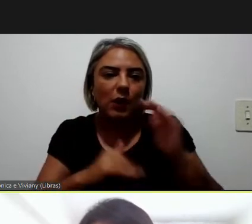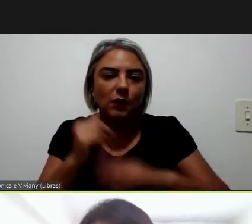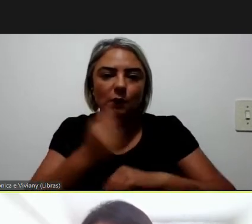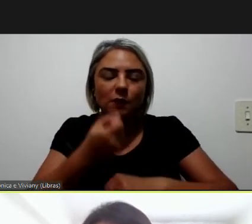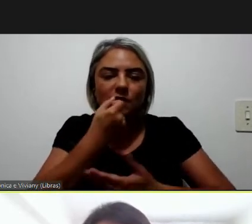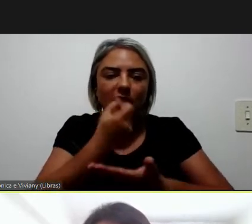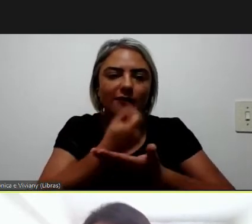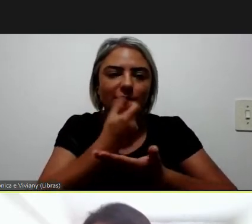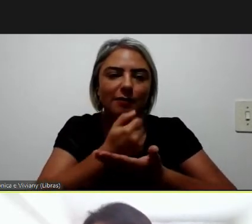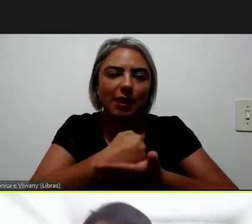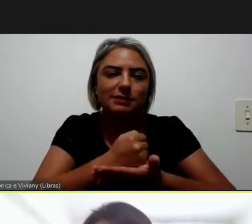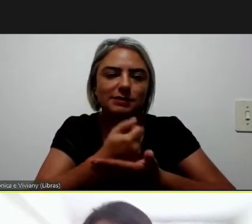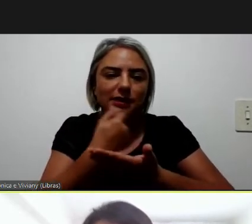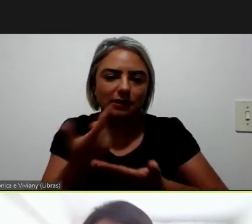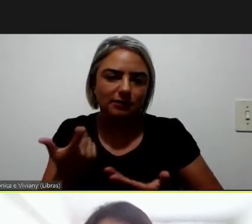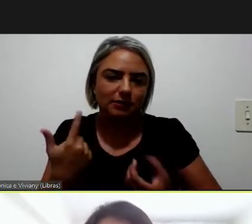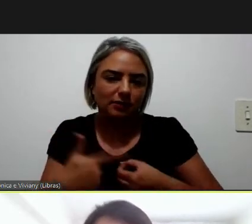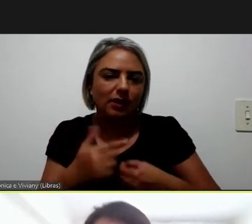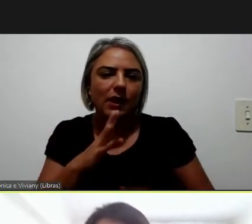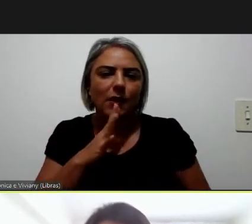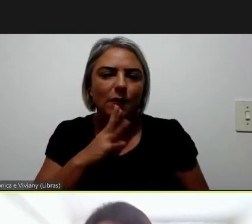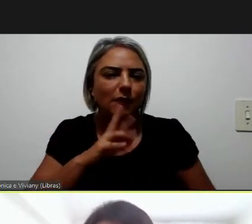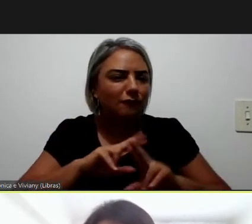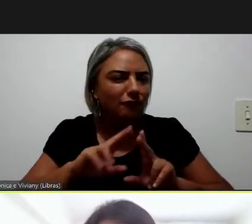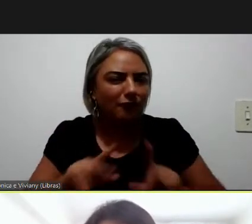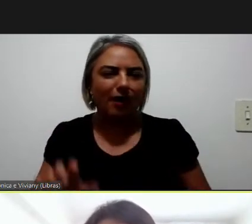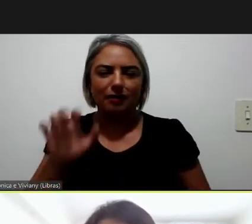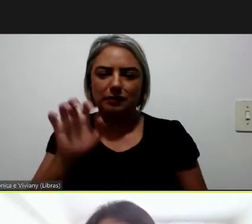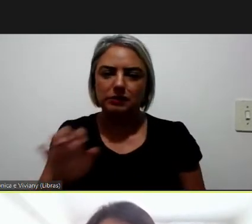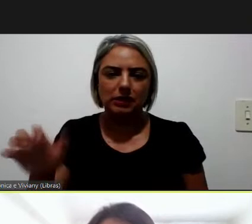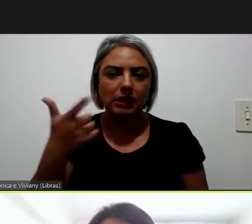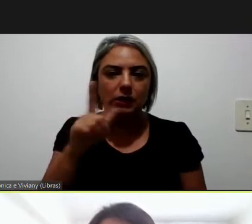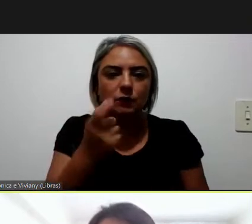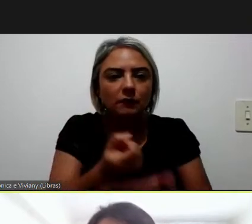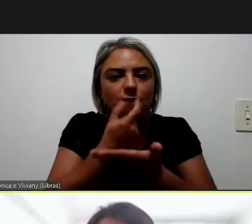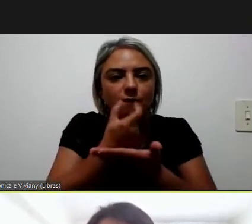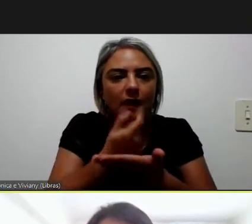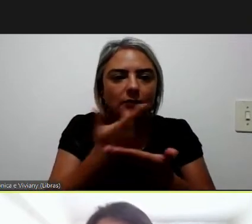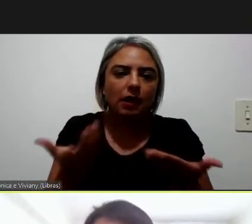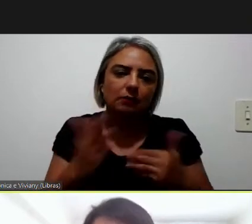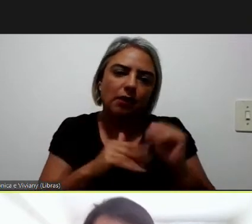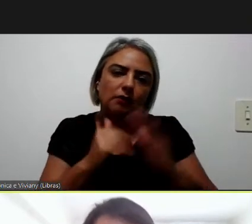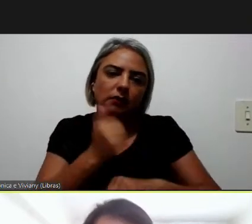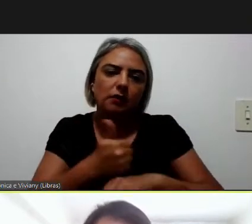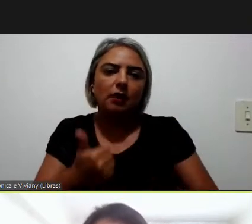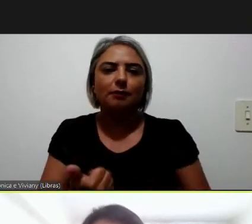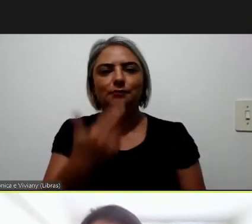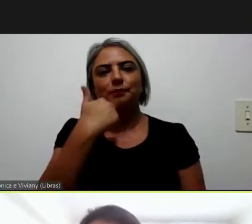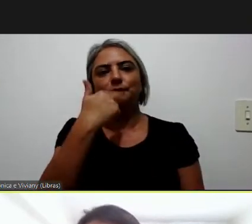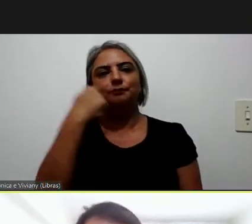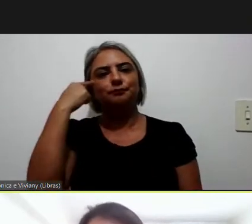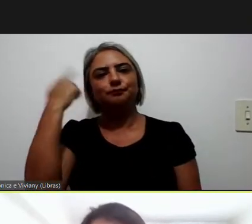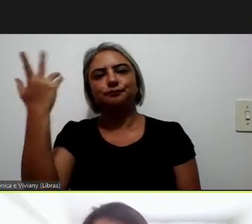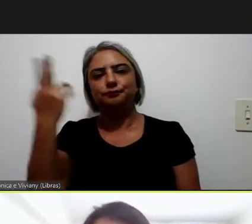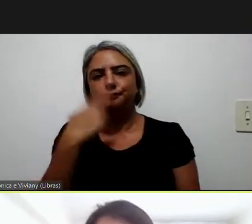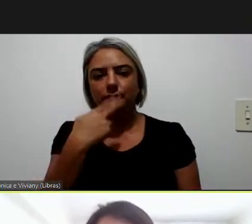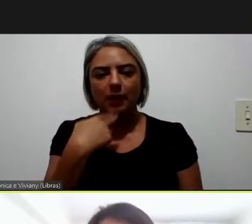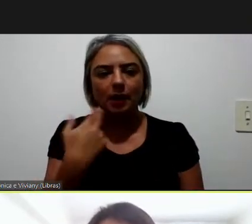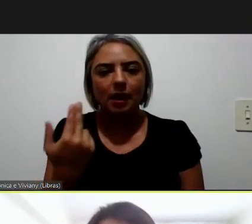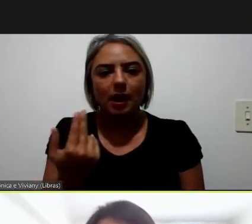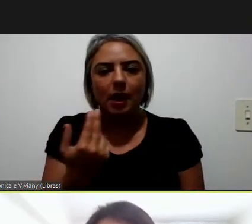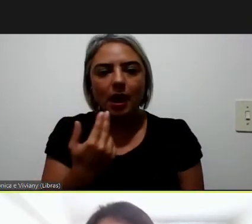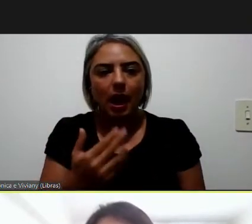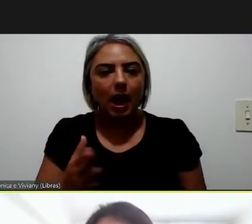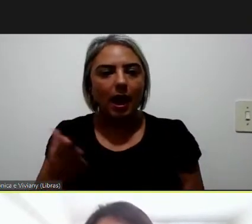even pharmacies in those cities. I know many states which do not have even pharmacies. Dietitians